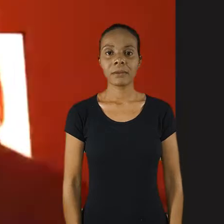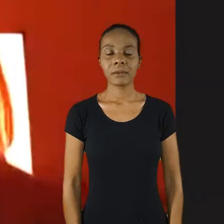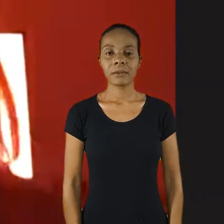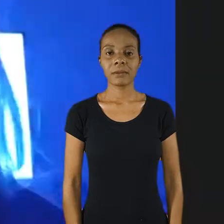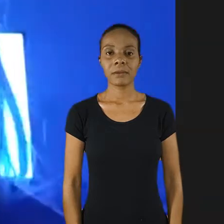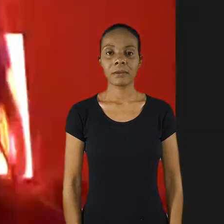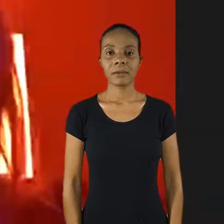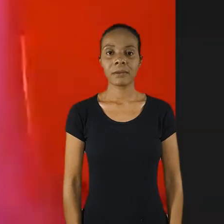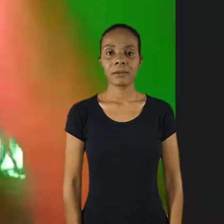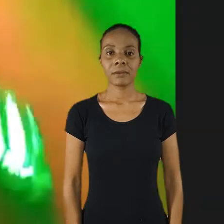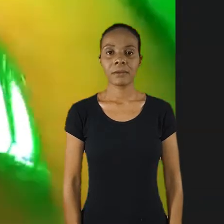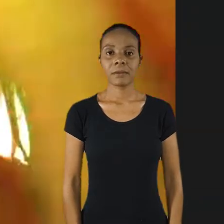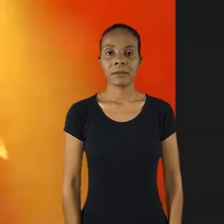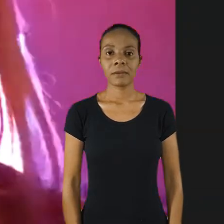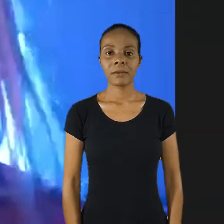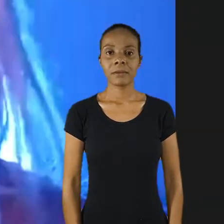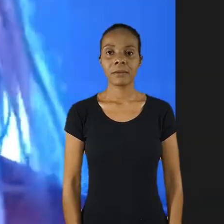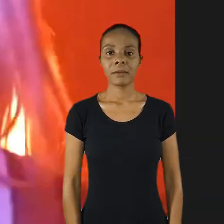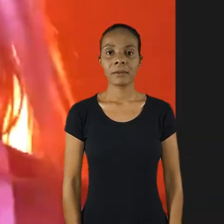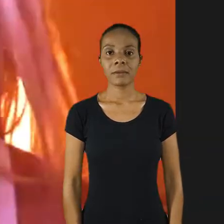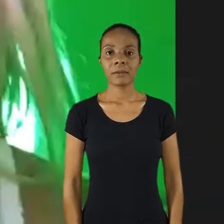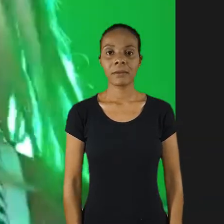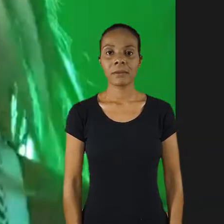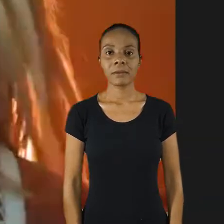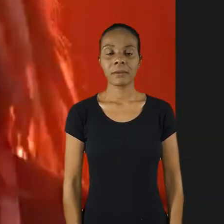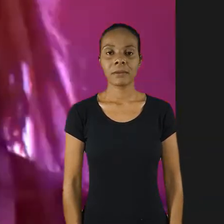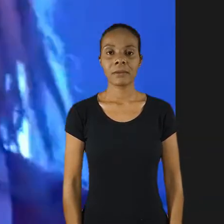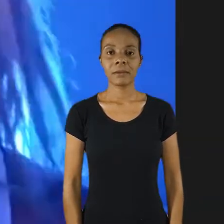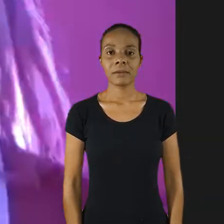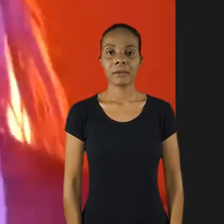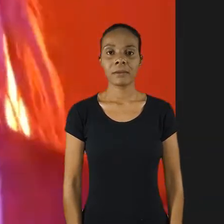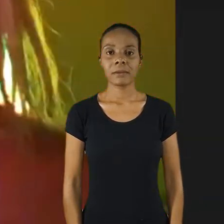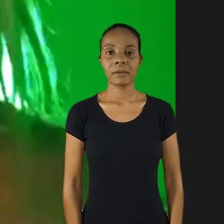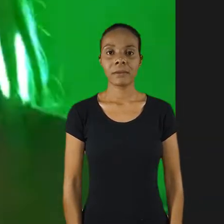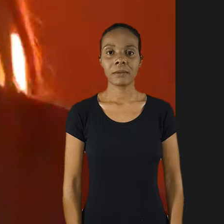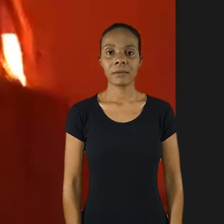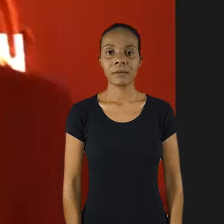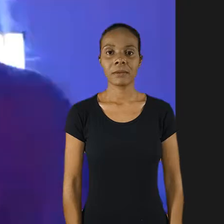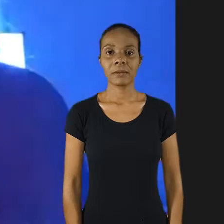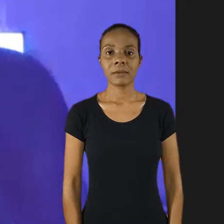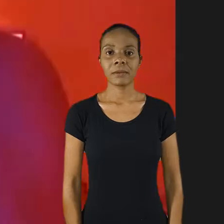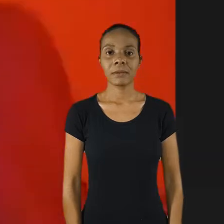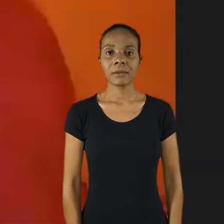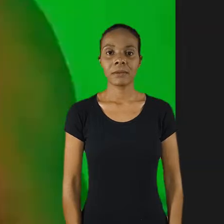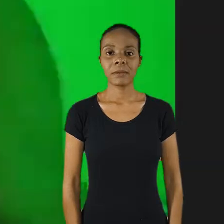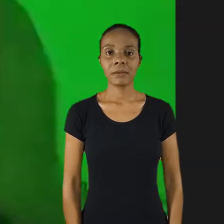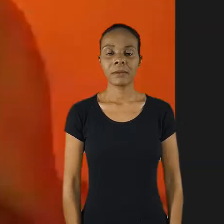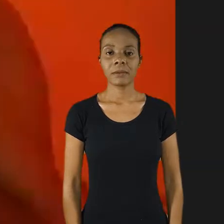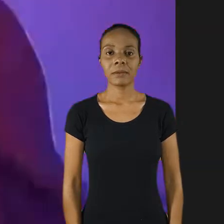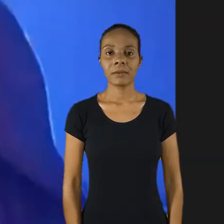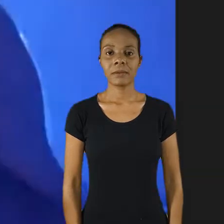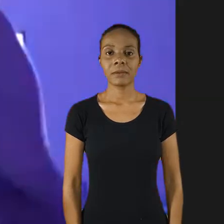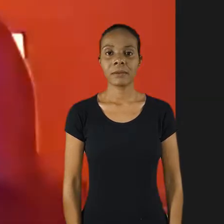A bath with bubbles. Loving me so hard it's causing trouble. If there's 7 minutes in heaven,